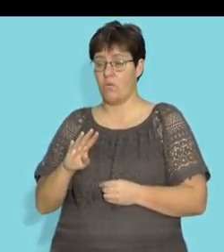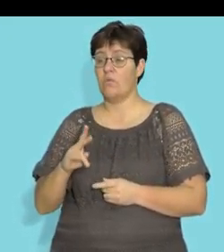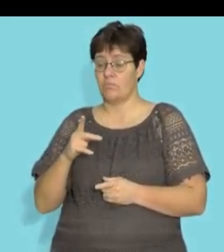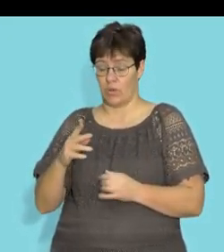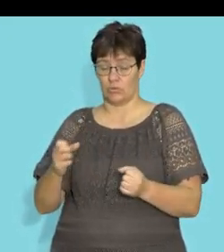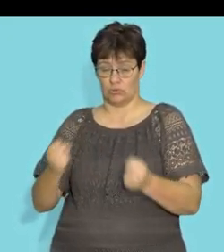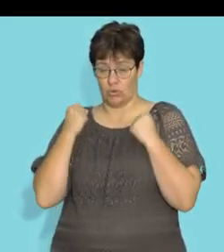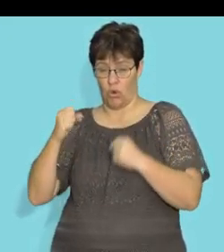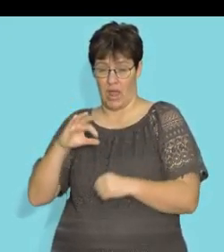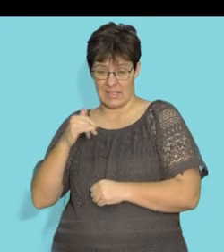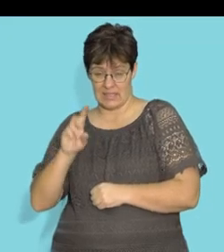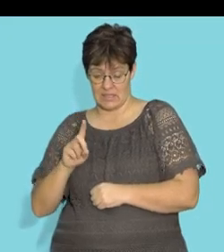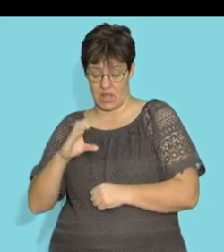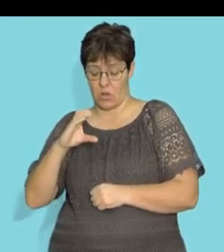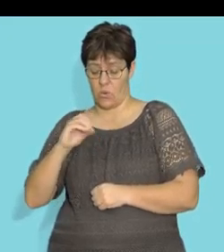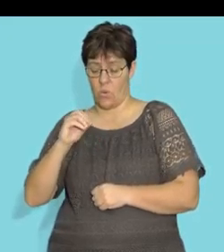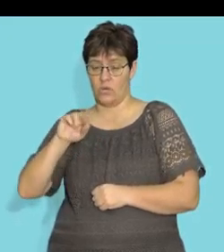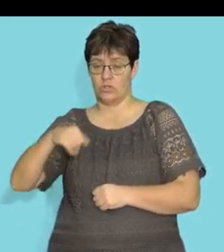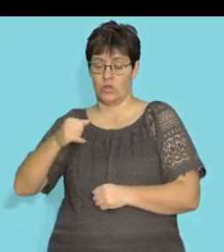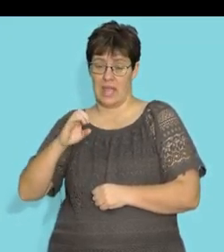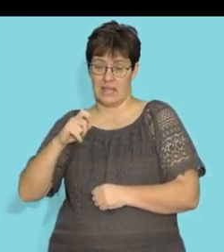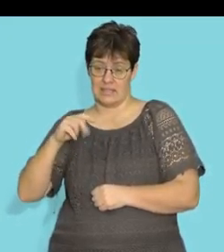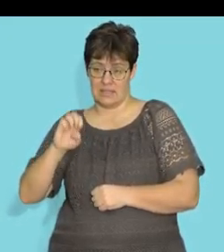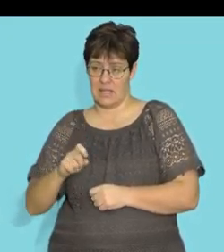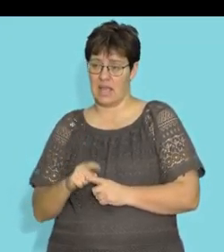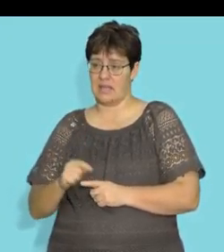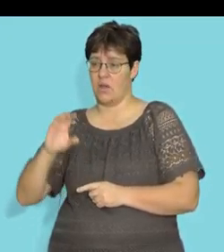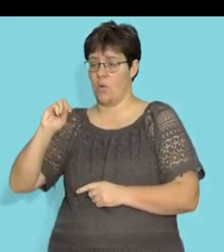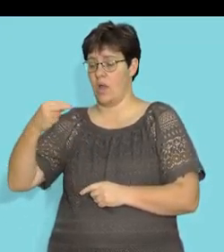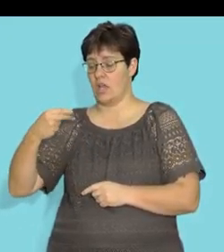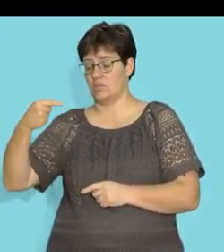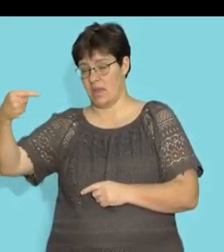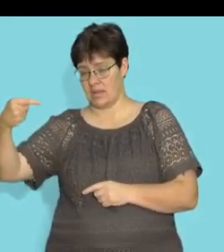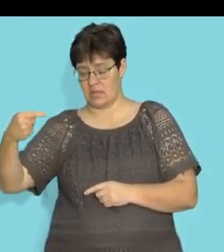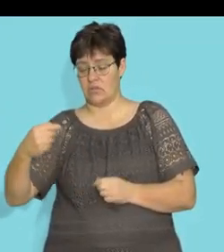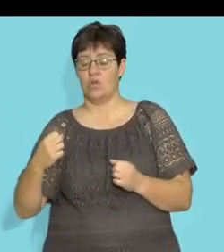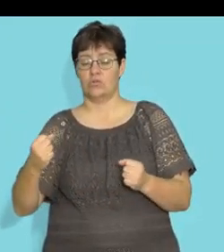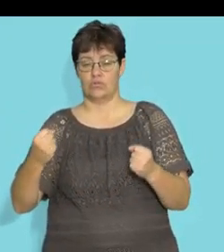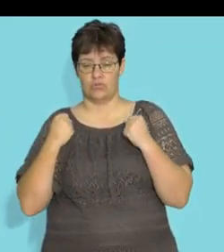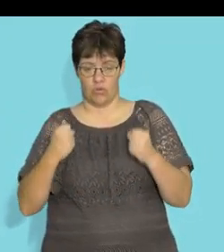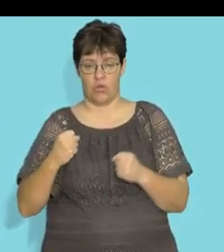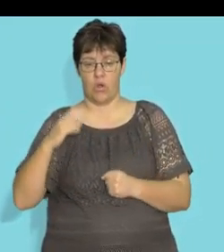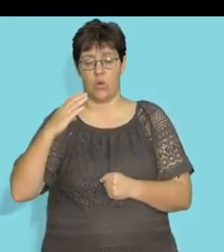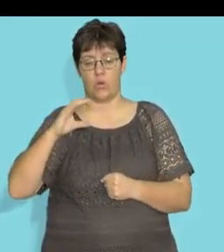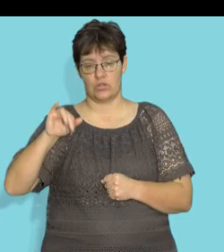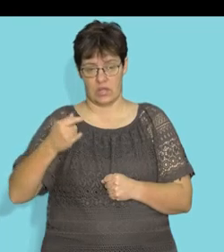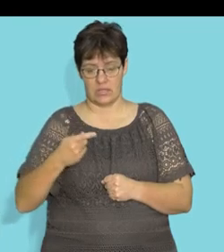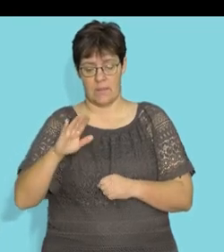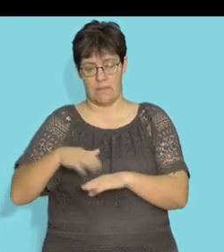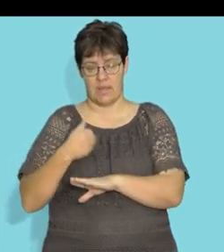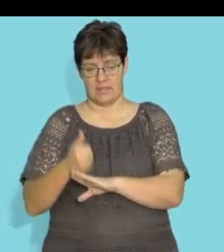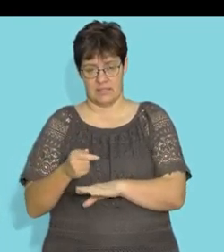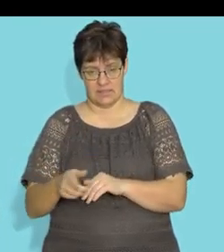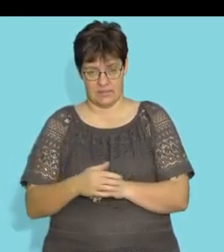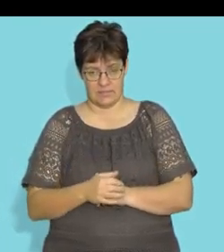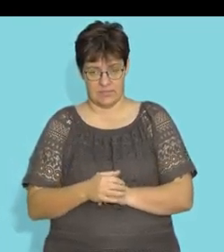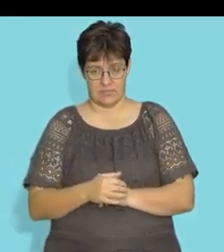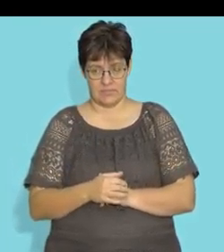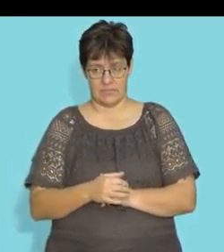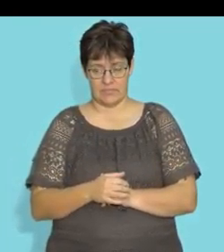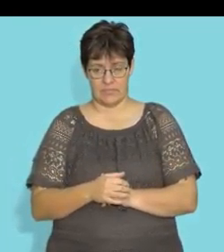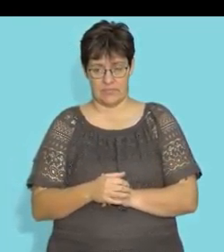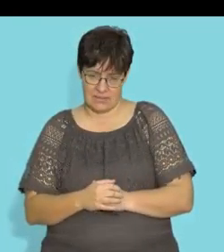we look at a weak base, it will form a strong conjugate acid, the NH3, H2, and then we